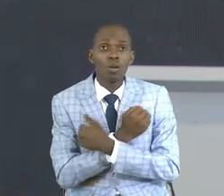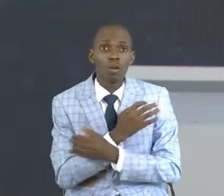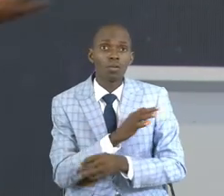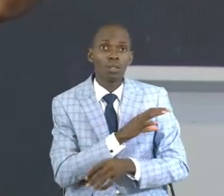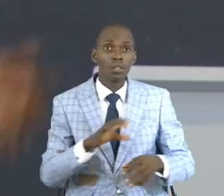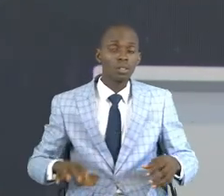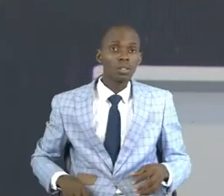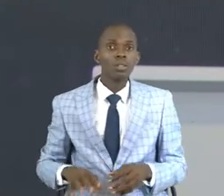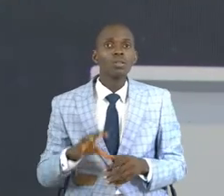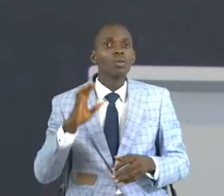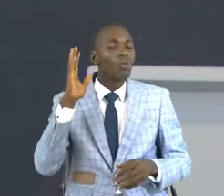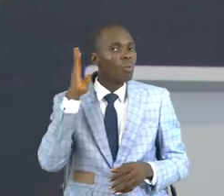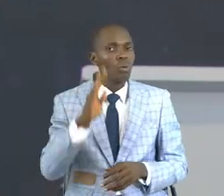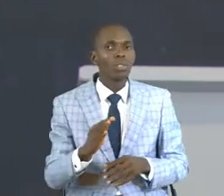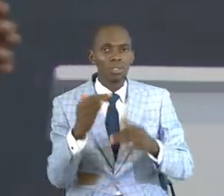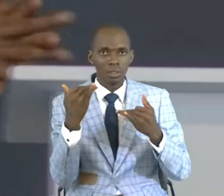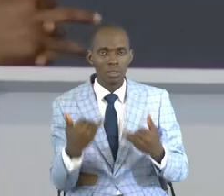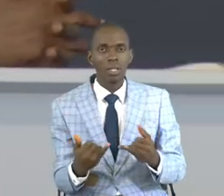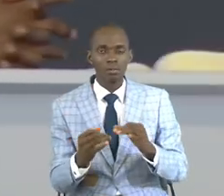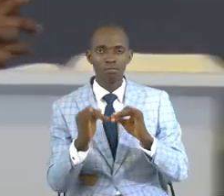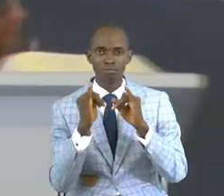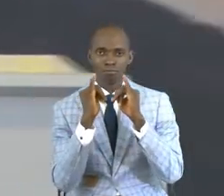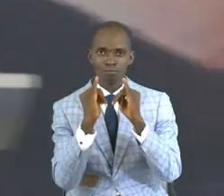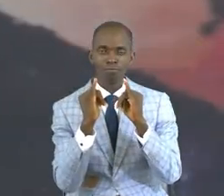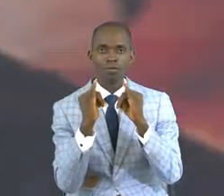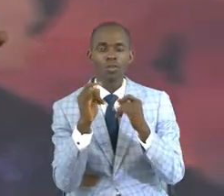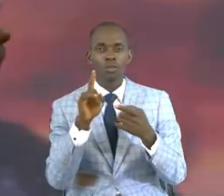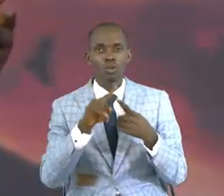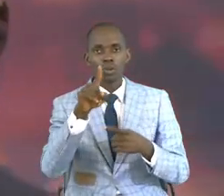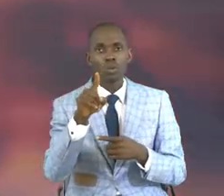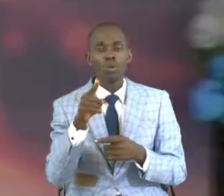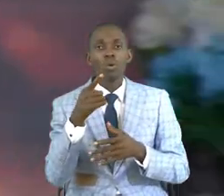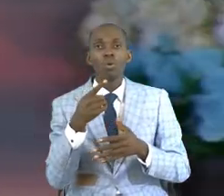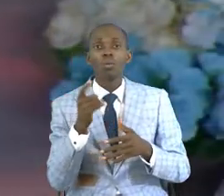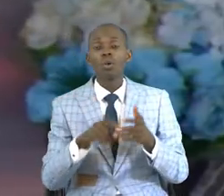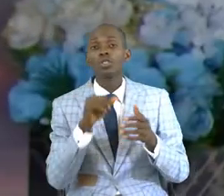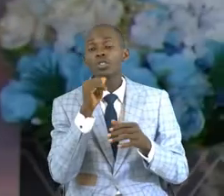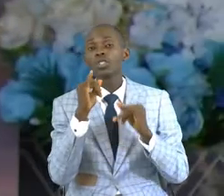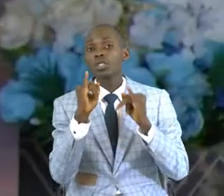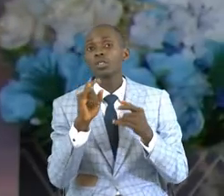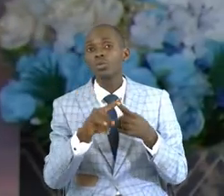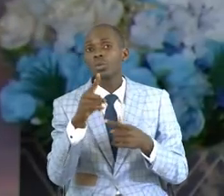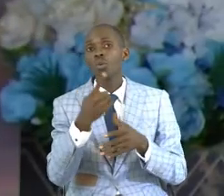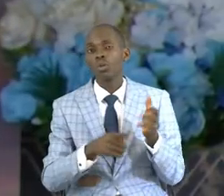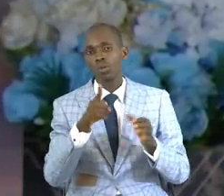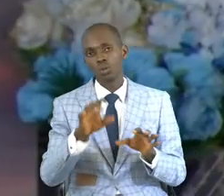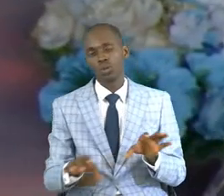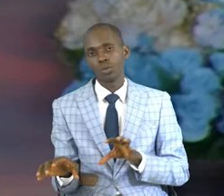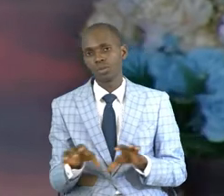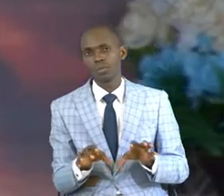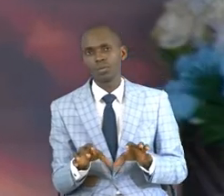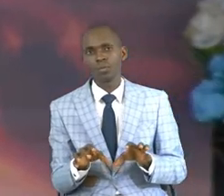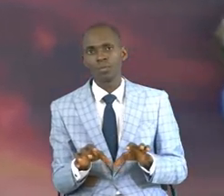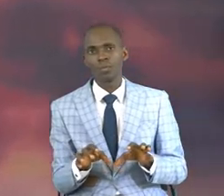now dictate what I do. It says, for the love of Christ constraineth us, because we